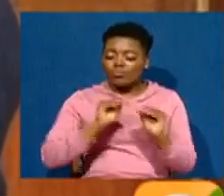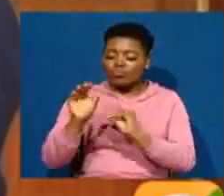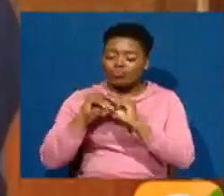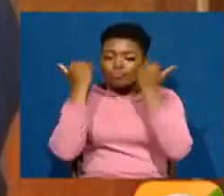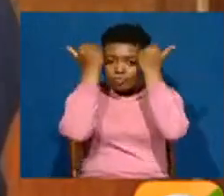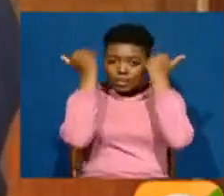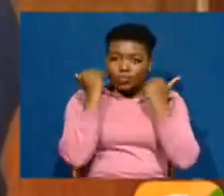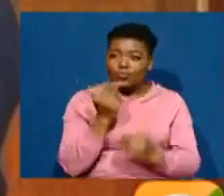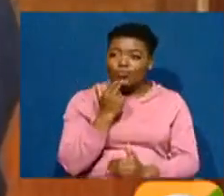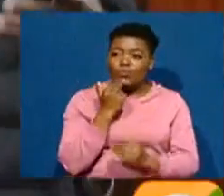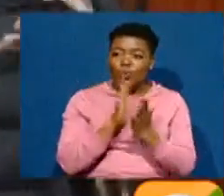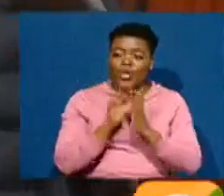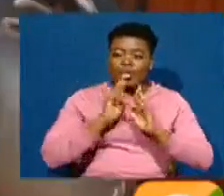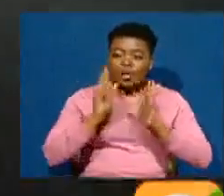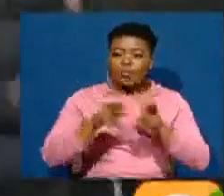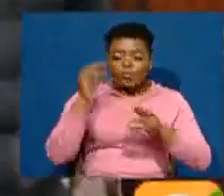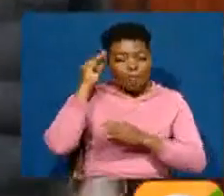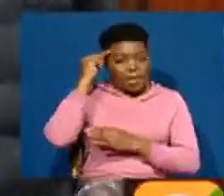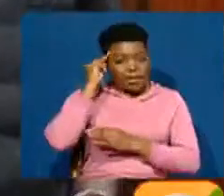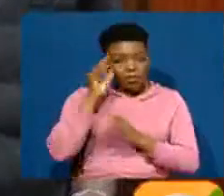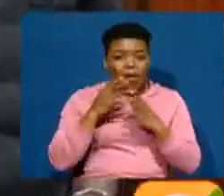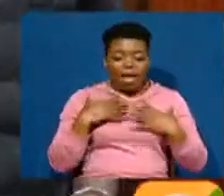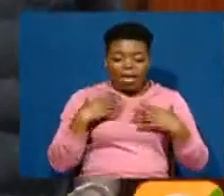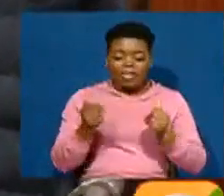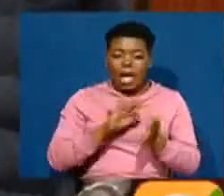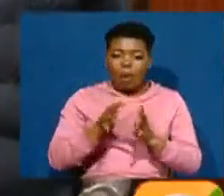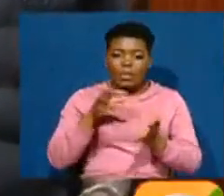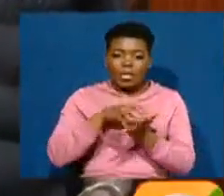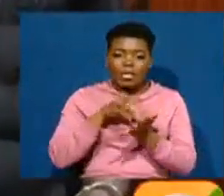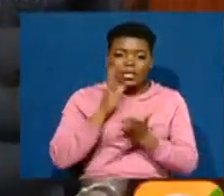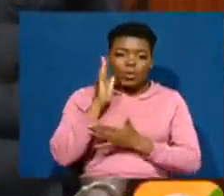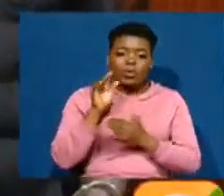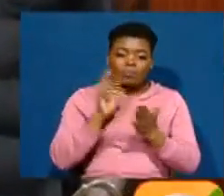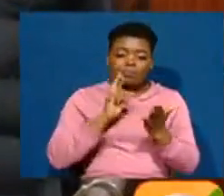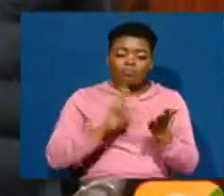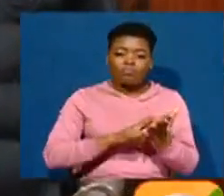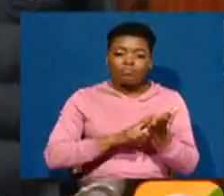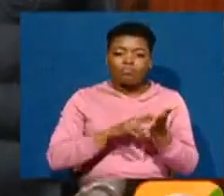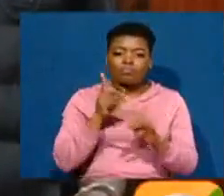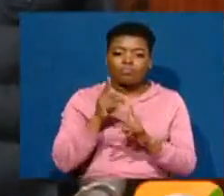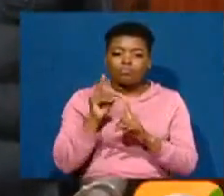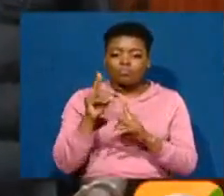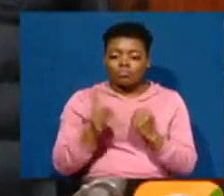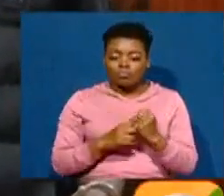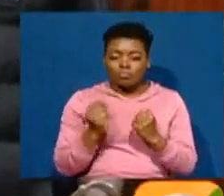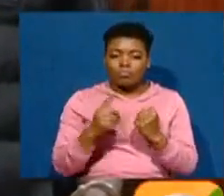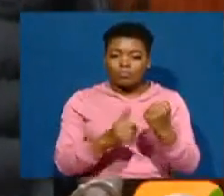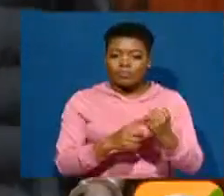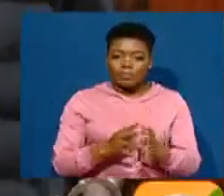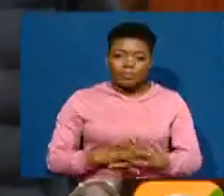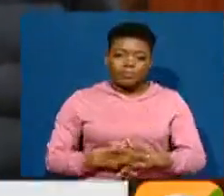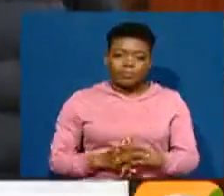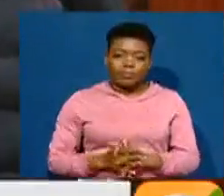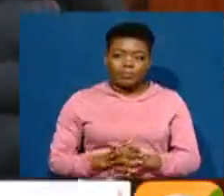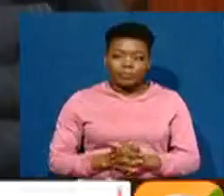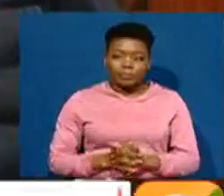Tuesday with a report on his mental assessment. The case will be mentioned on the 26th of June. Conversation.